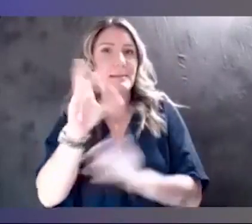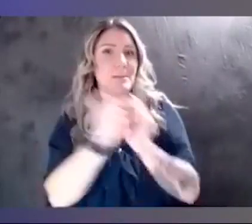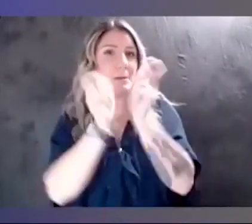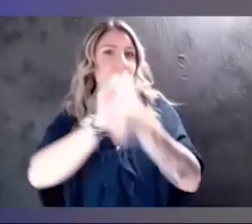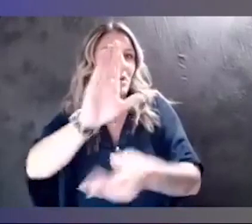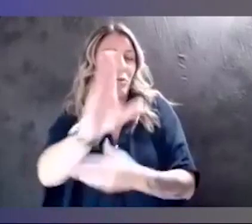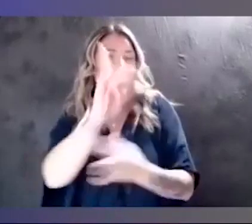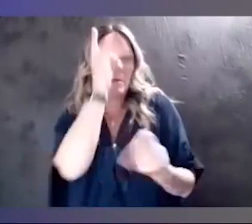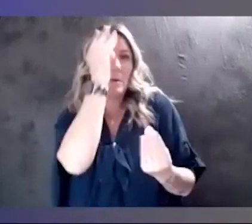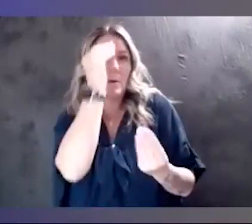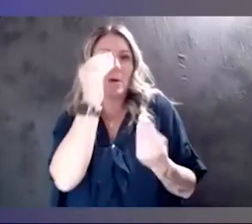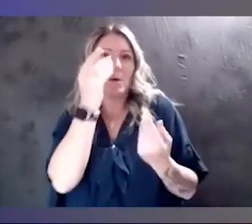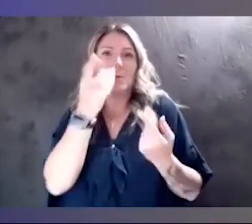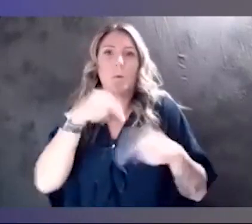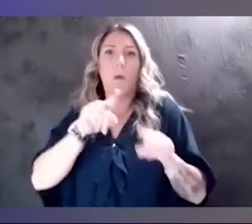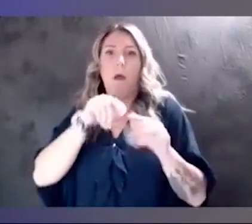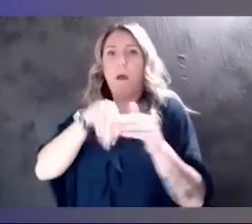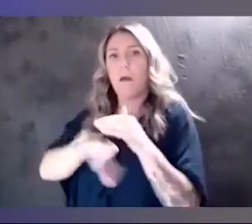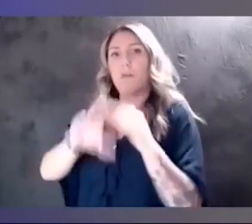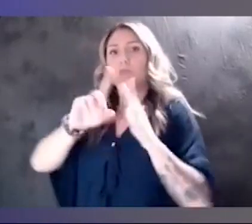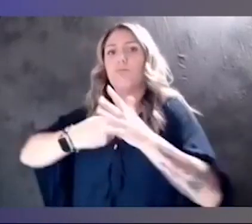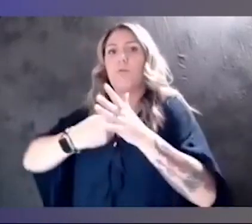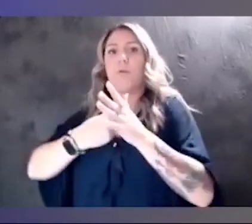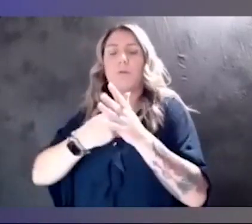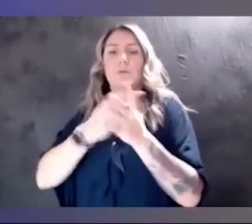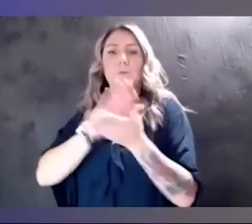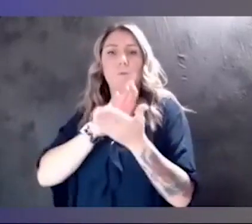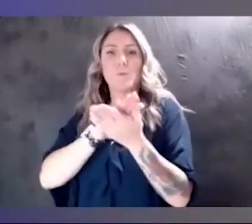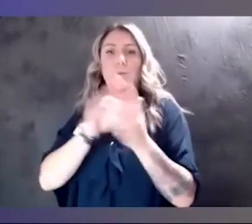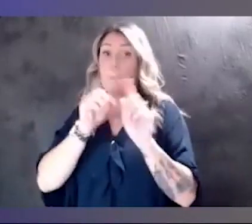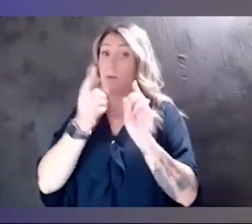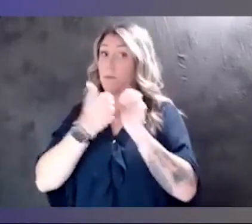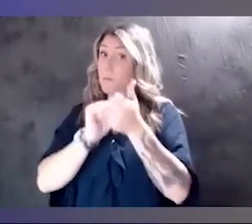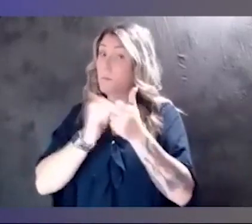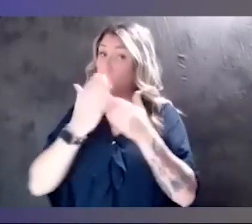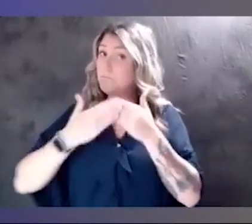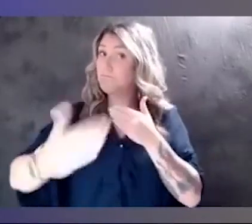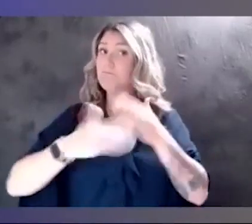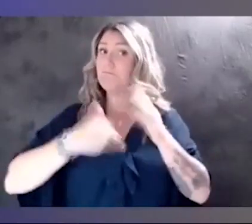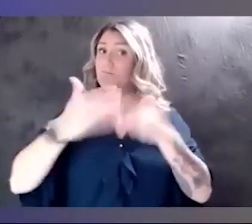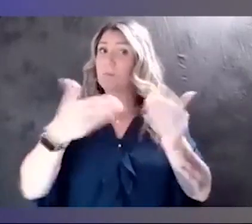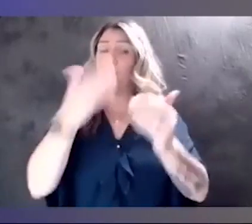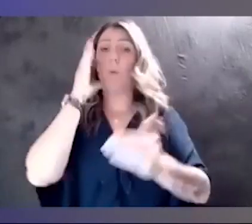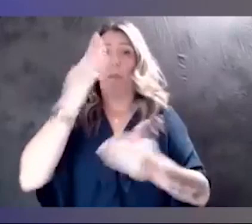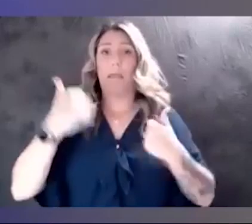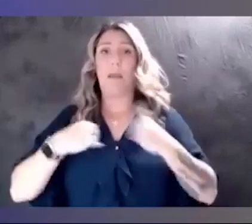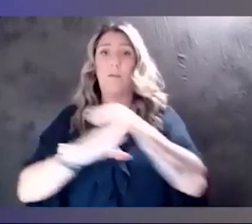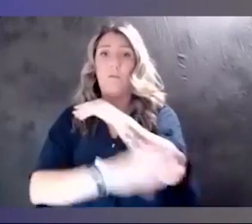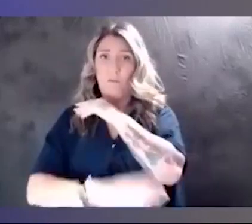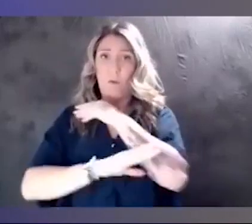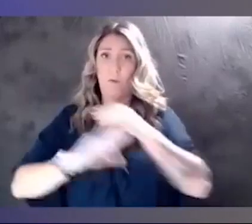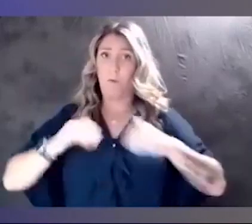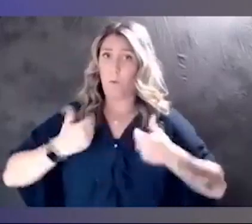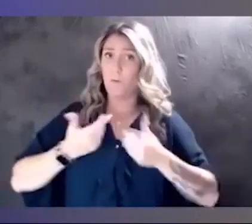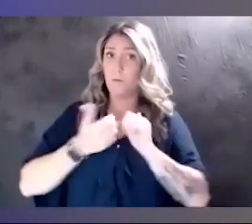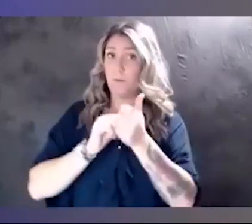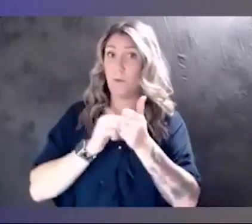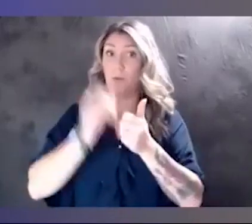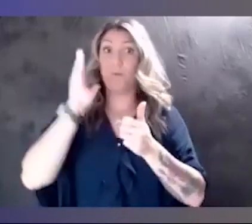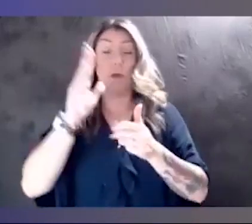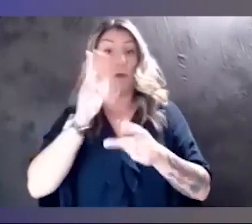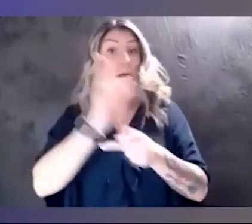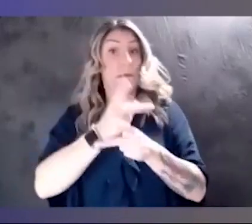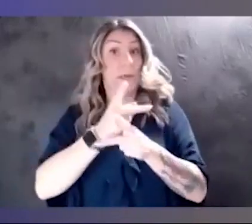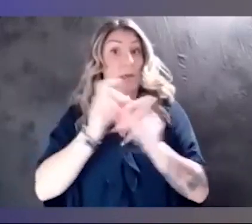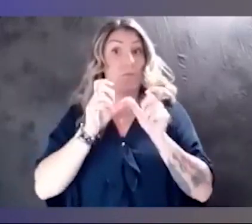school season? But we're saying sports is heading forward. We are going to have fall youth sports. Are we going to be able to keep it going? I sure hope